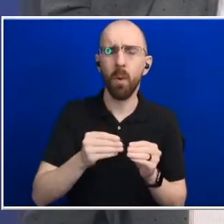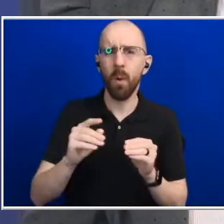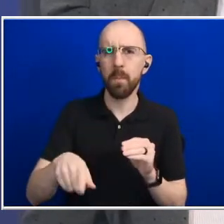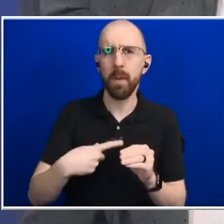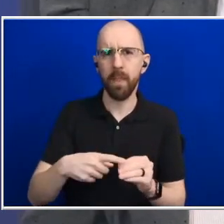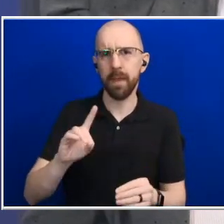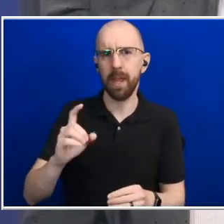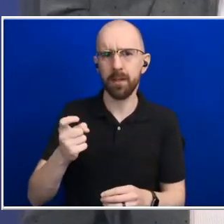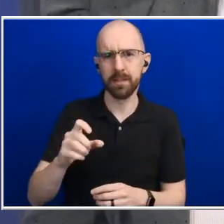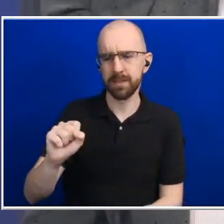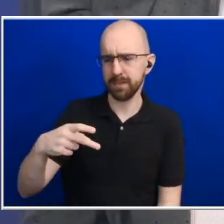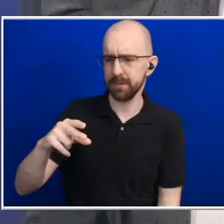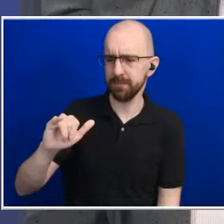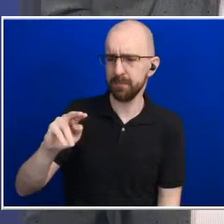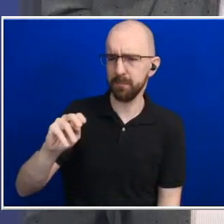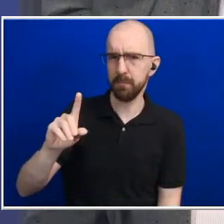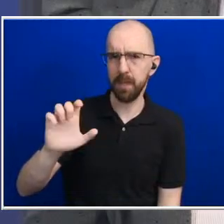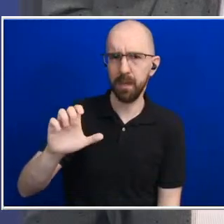cell sarcoma?